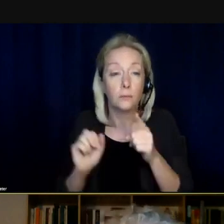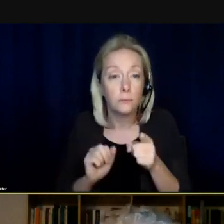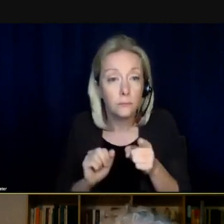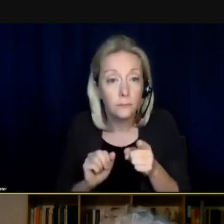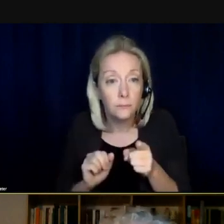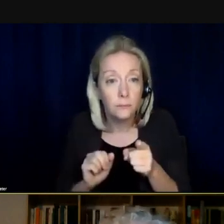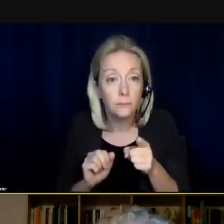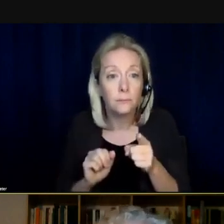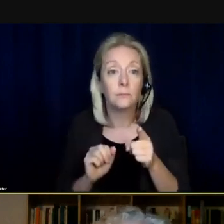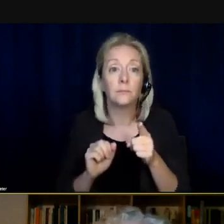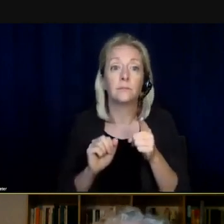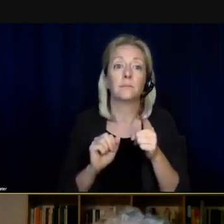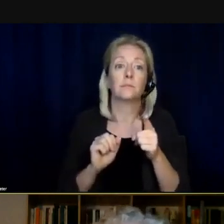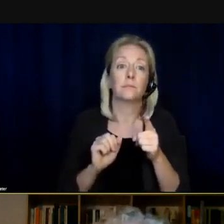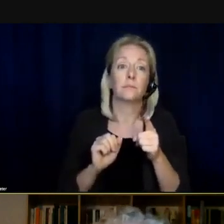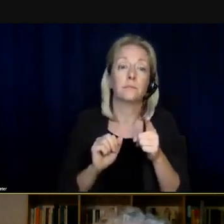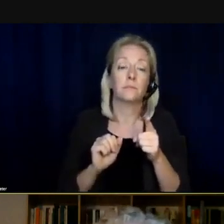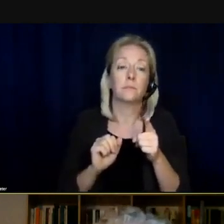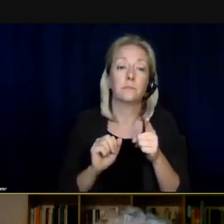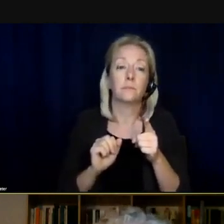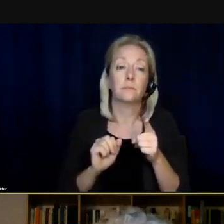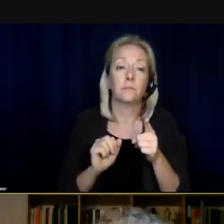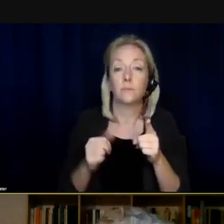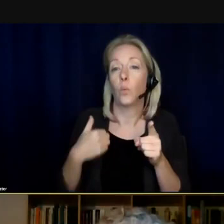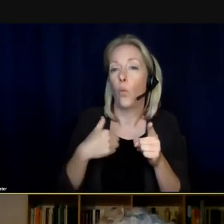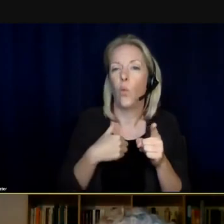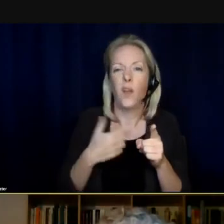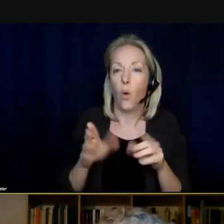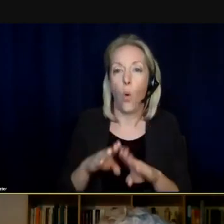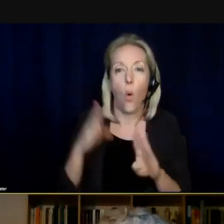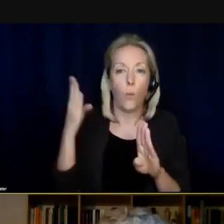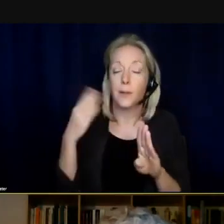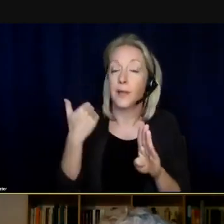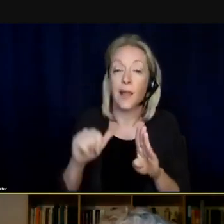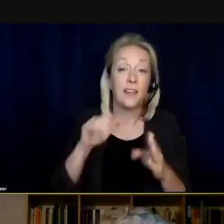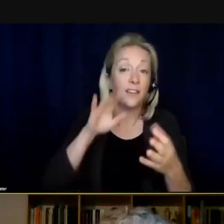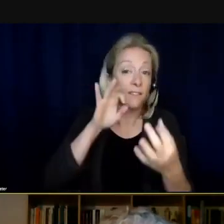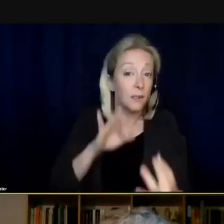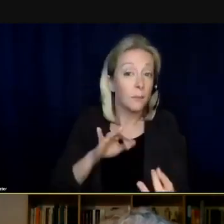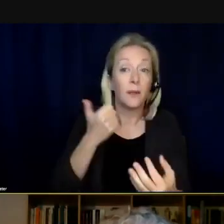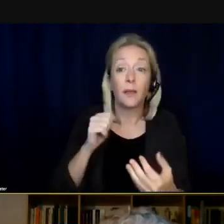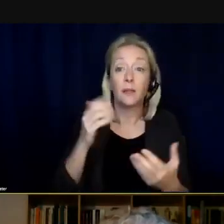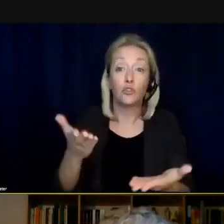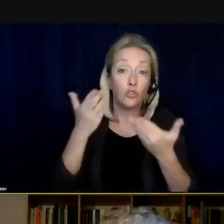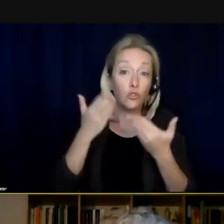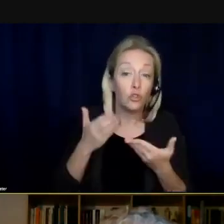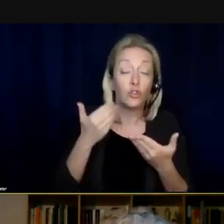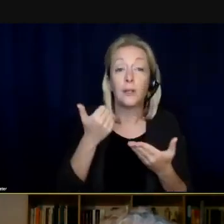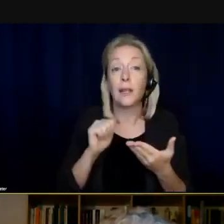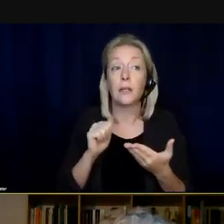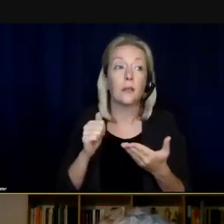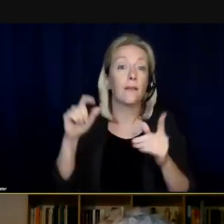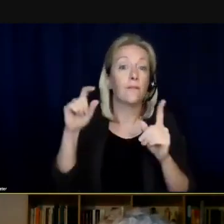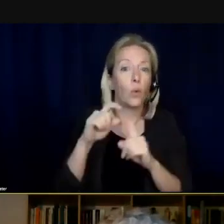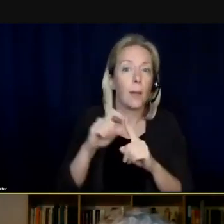few hours. And we are totally open to your needs. If there are words that